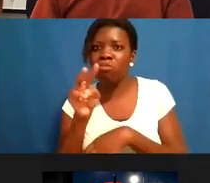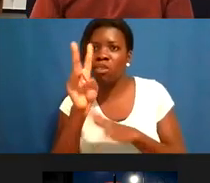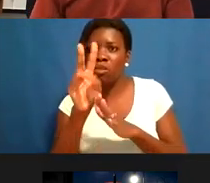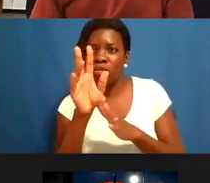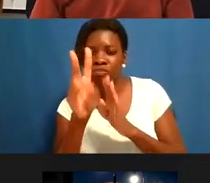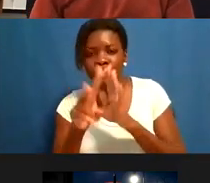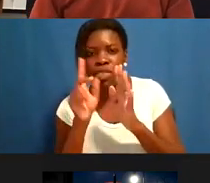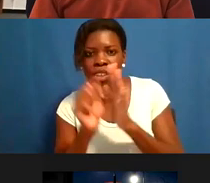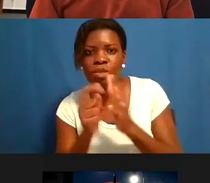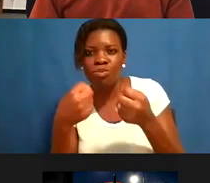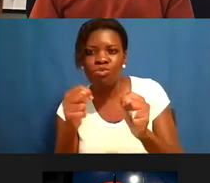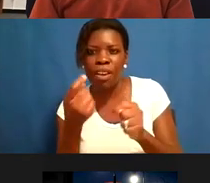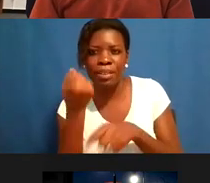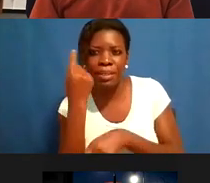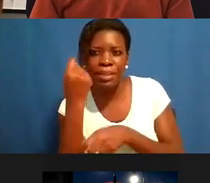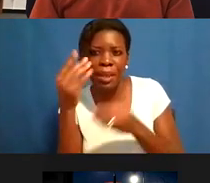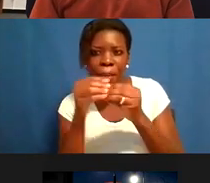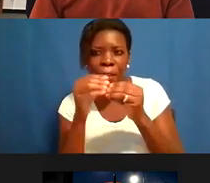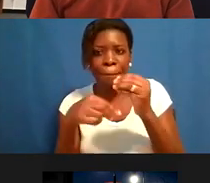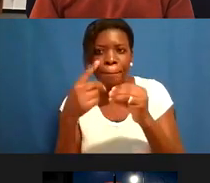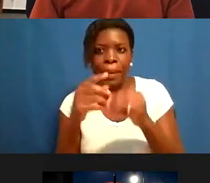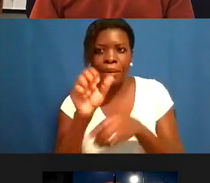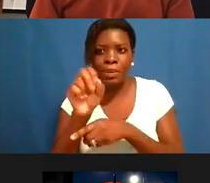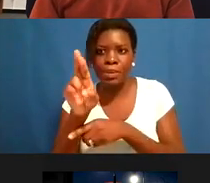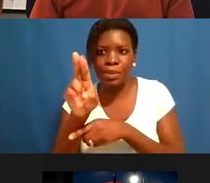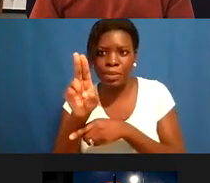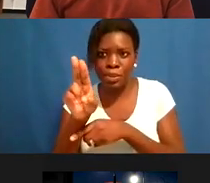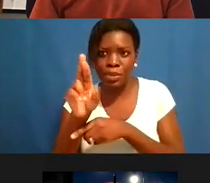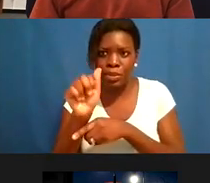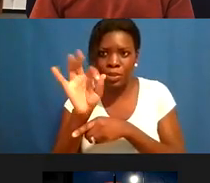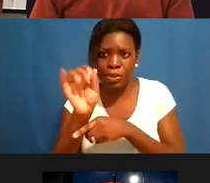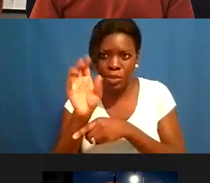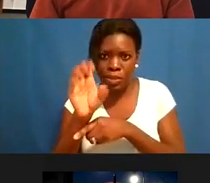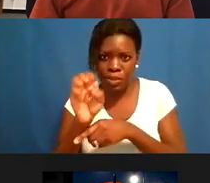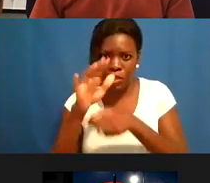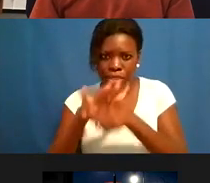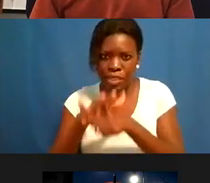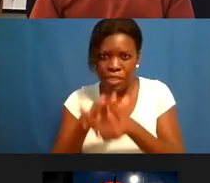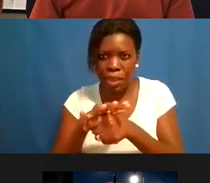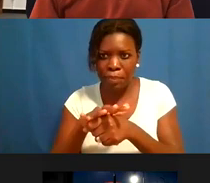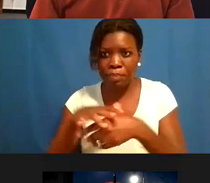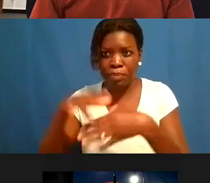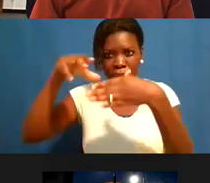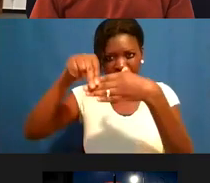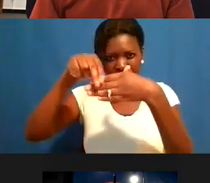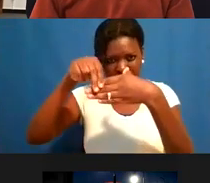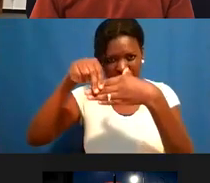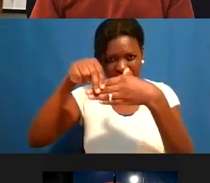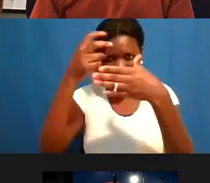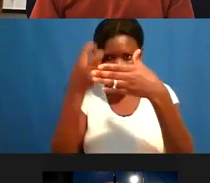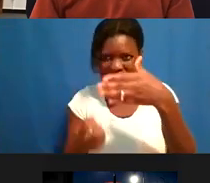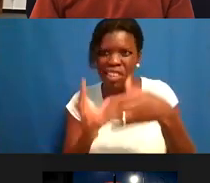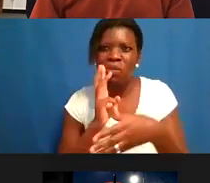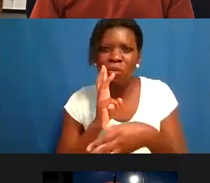a little more about surface tension. So the question that I want to ask is, do paper clips sink in water? Everyone can